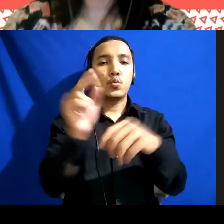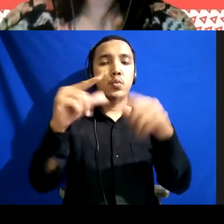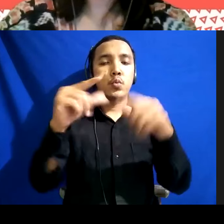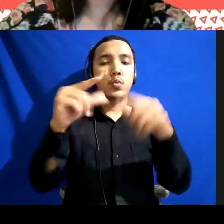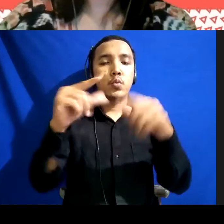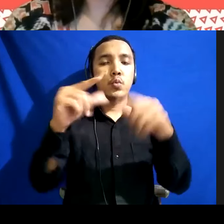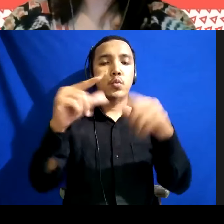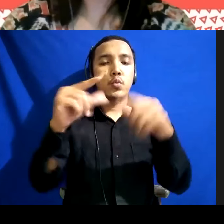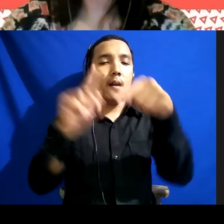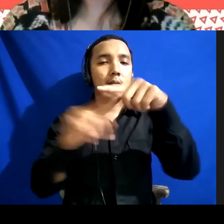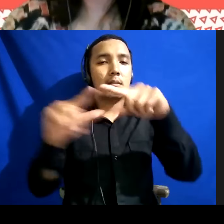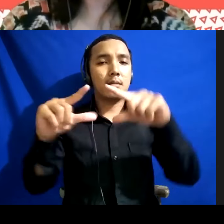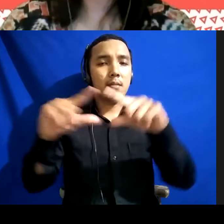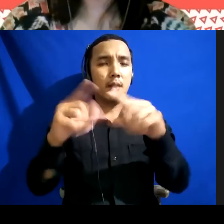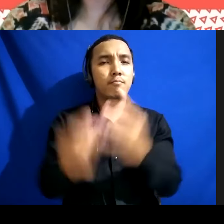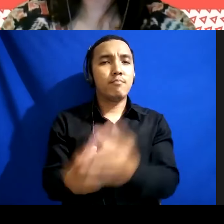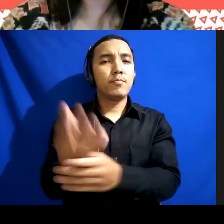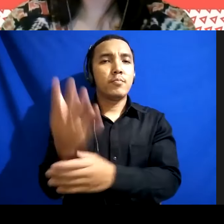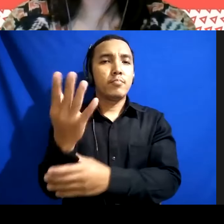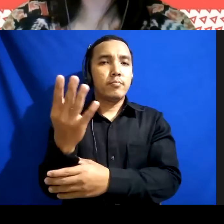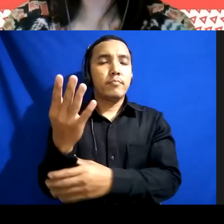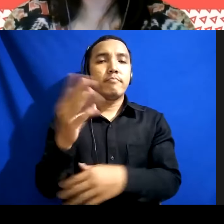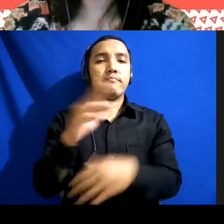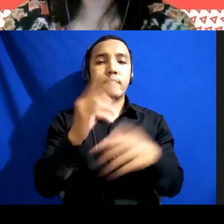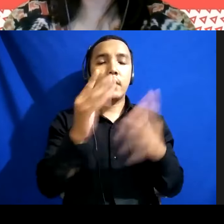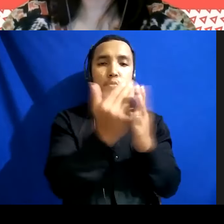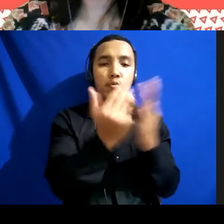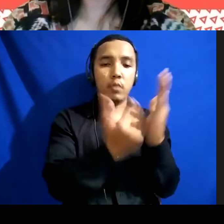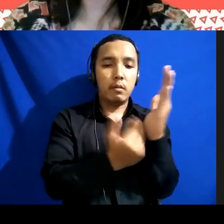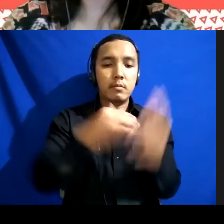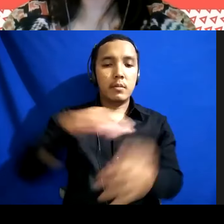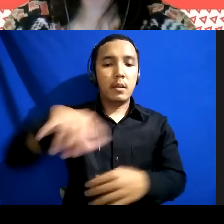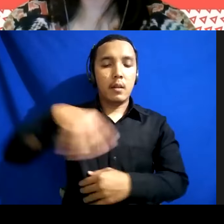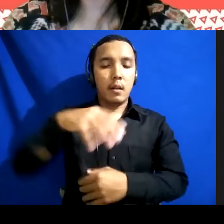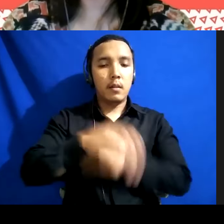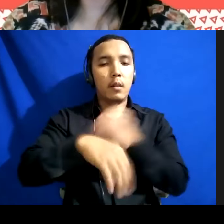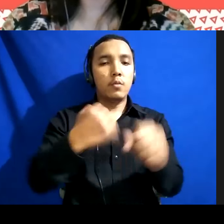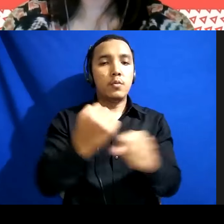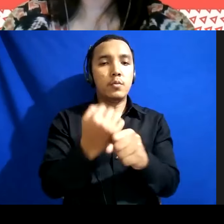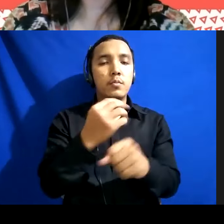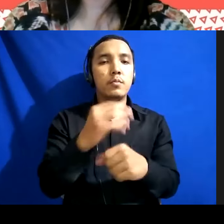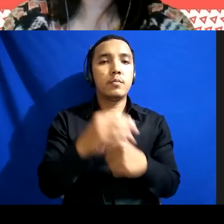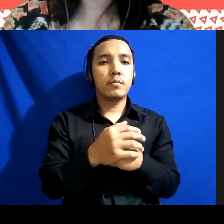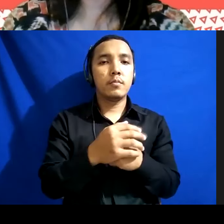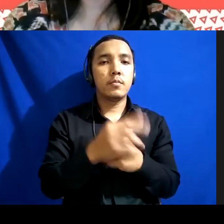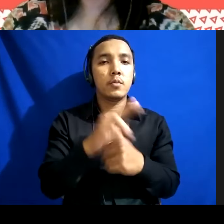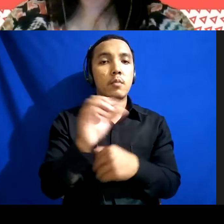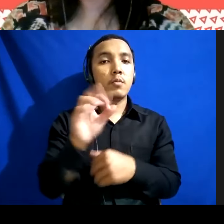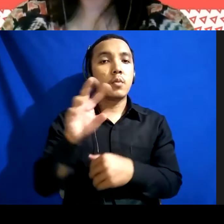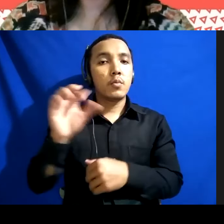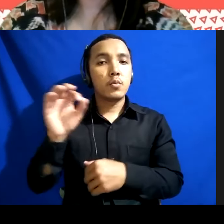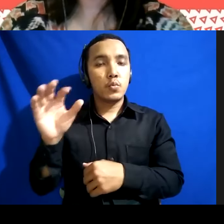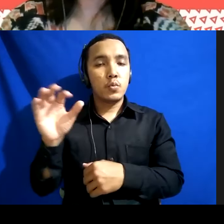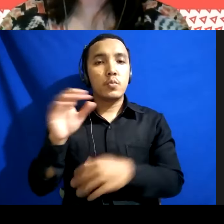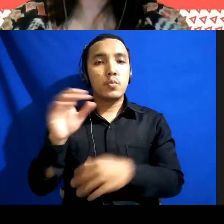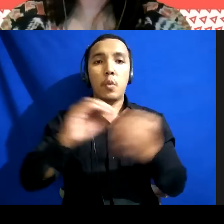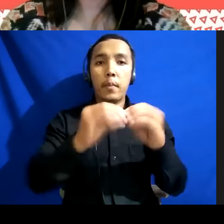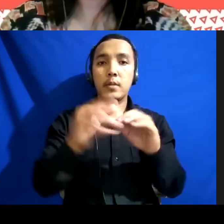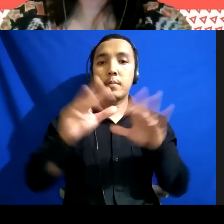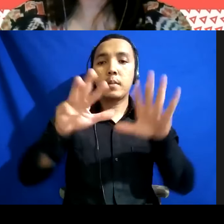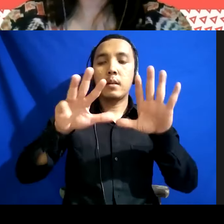determined the Regional Regulation number 9, 2020, regarding the protection and the fulfillment of the rights of persons with disability for the city of